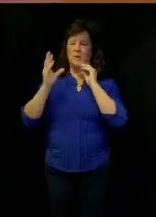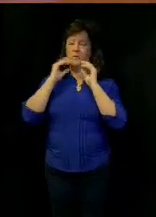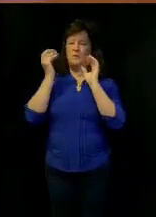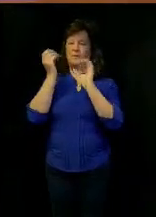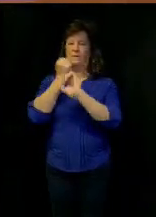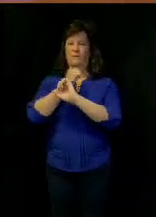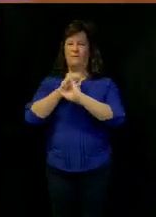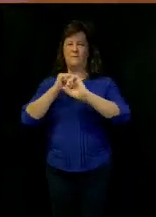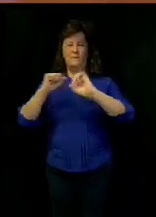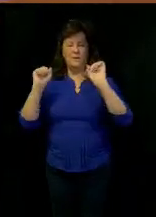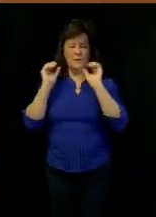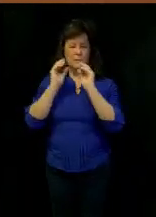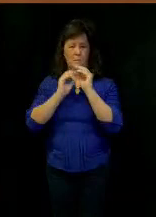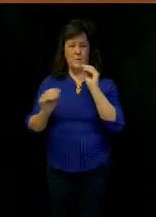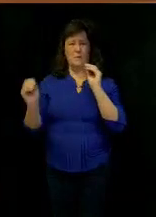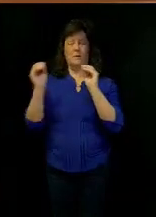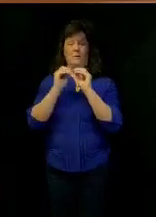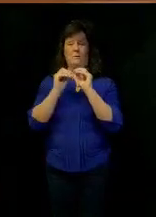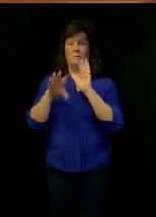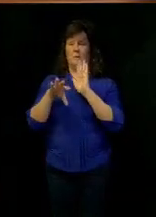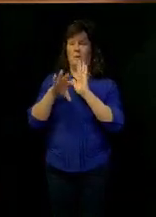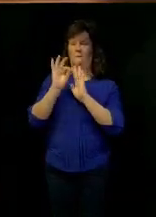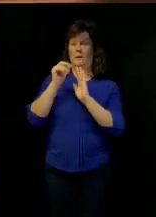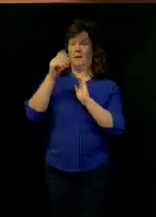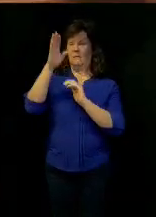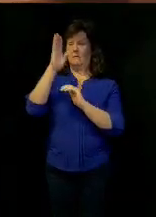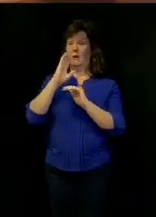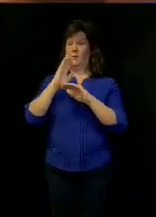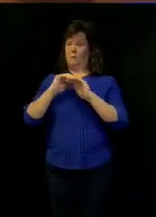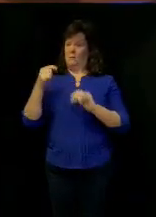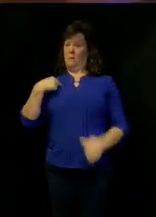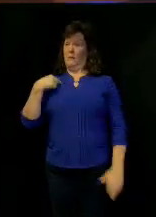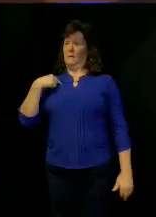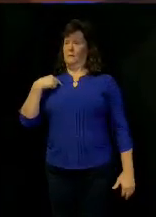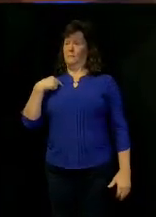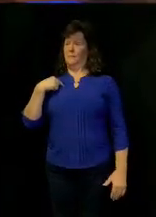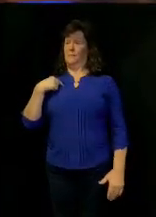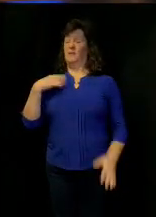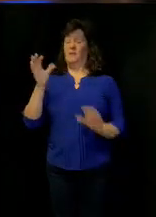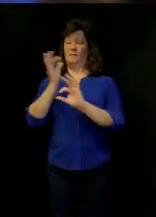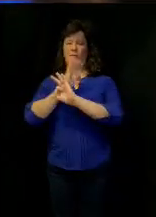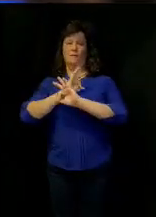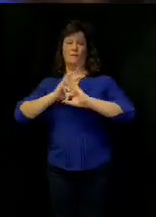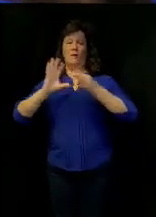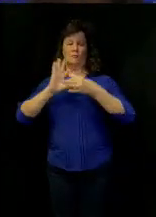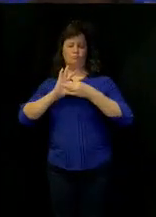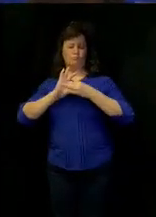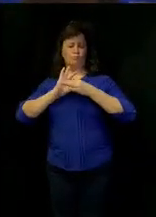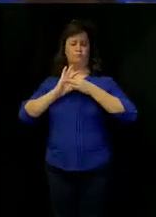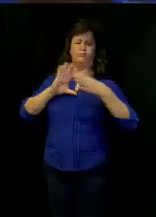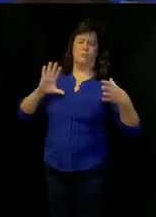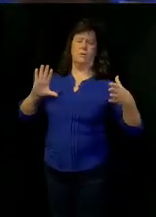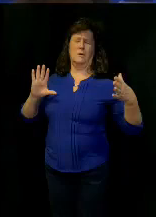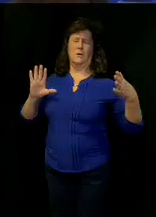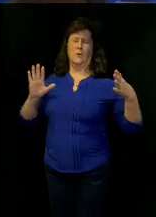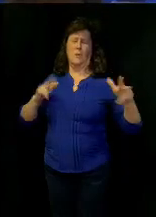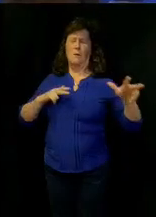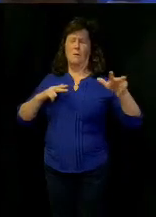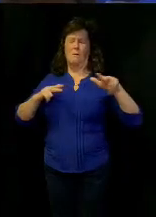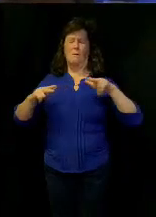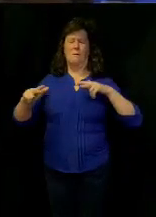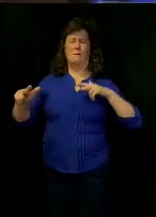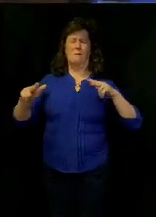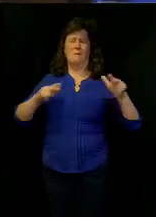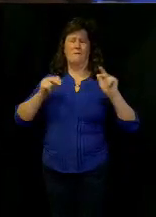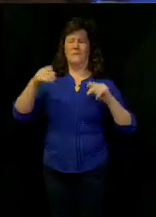When I start finding out who God's called me to be, it actually begins to free me, and I begin to walk in a wholeness that I was